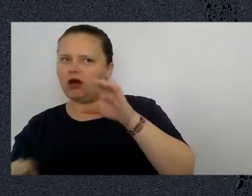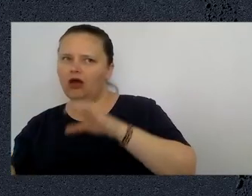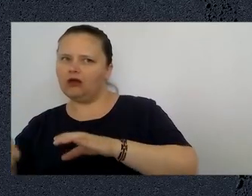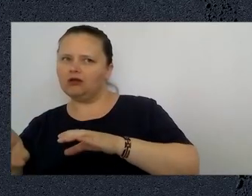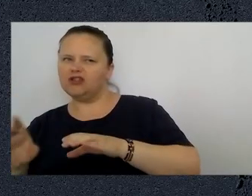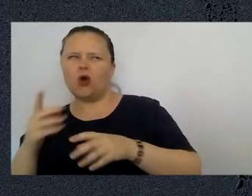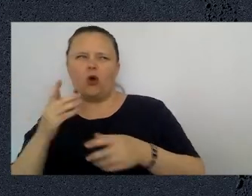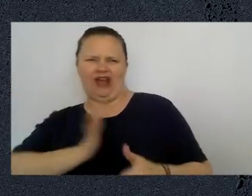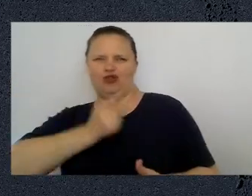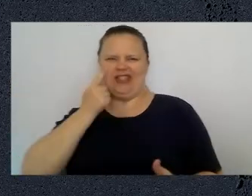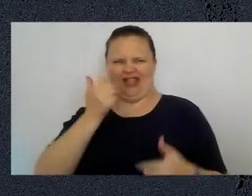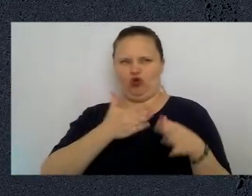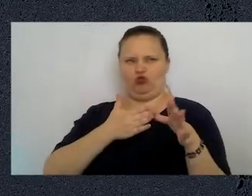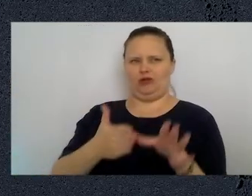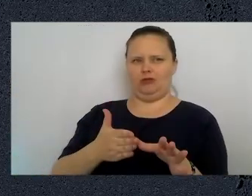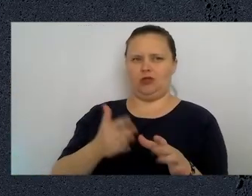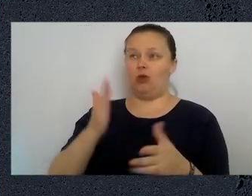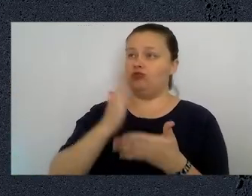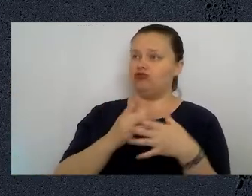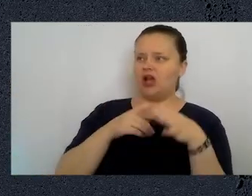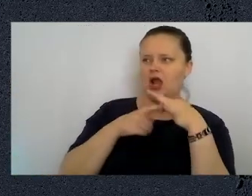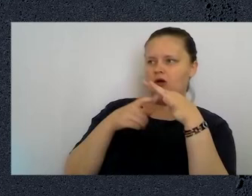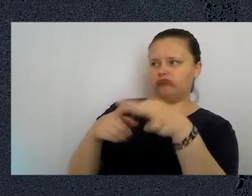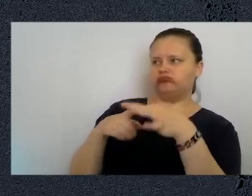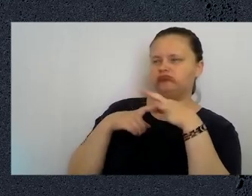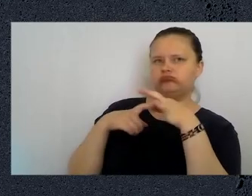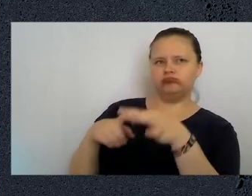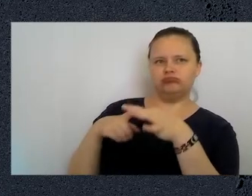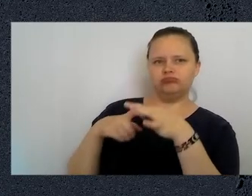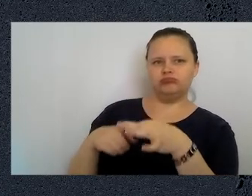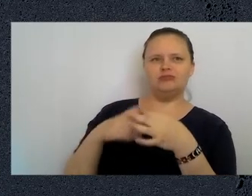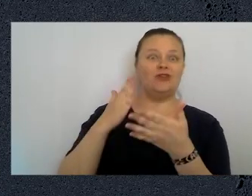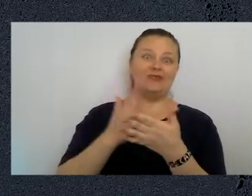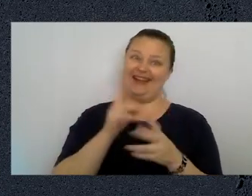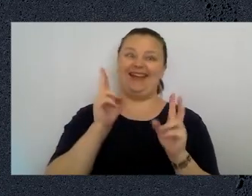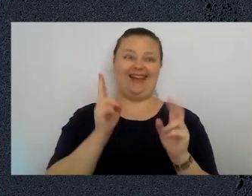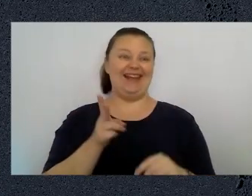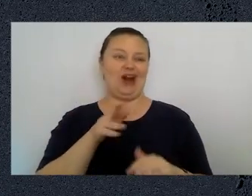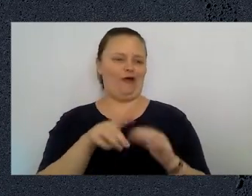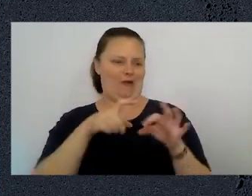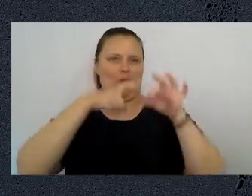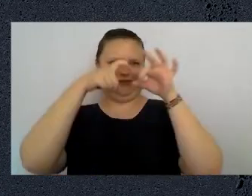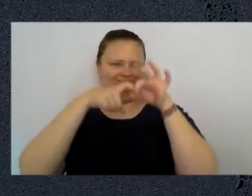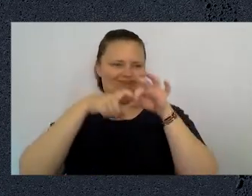So I was just asking a lot of questions. Mm. Again, it came down to questions. Mm. I was asking a lot of questions